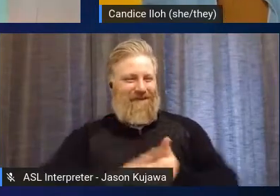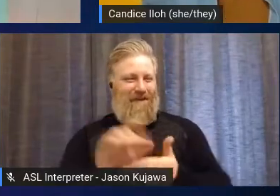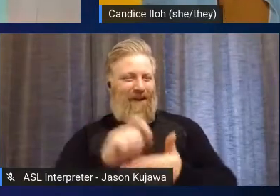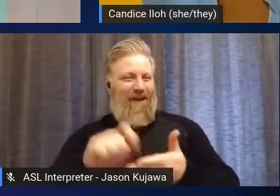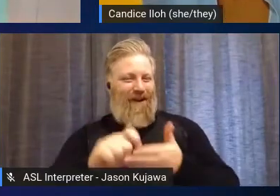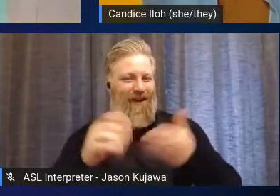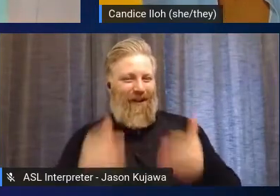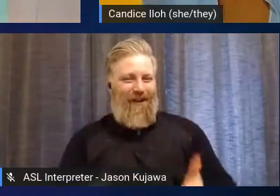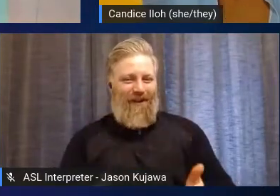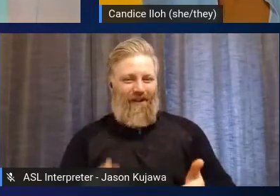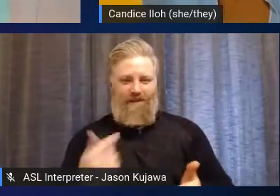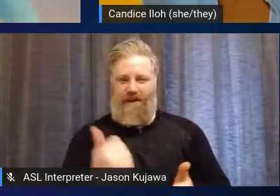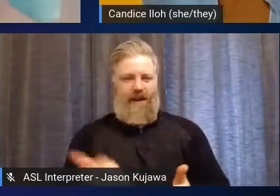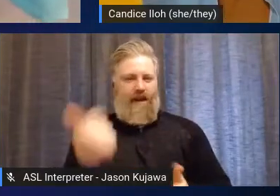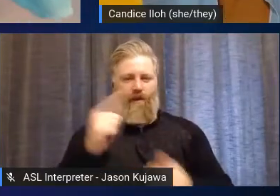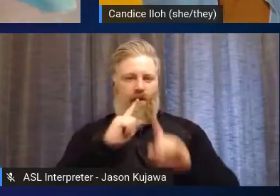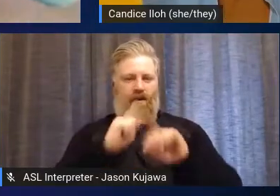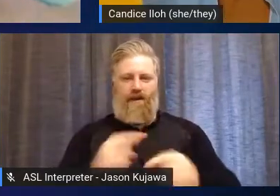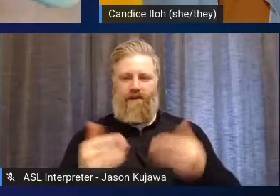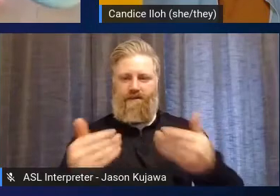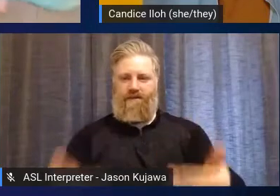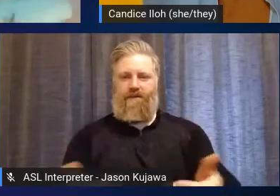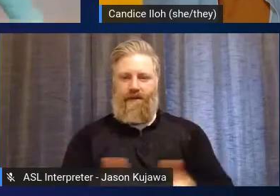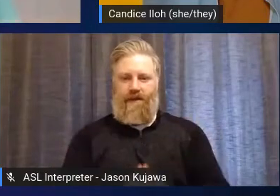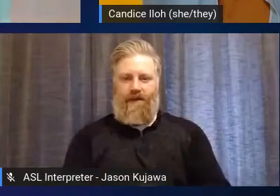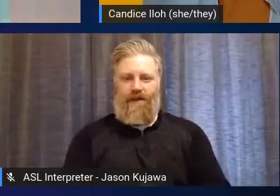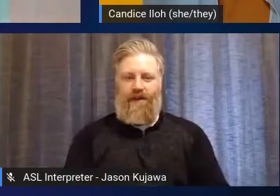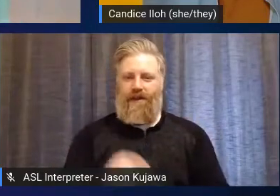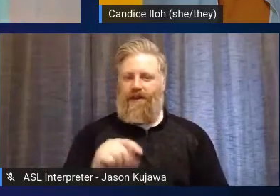author? This is for anybody. Anybody can answer. I will go.